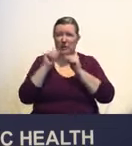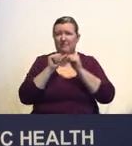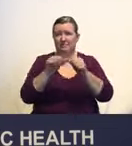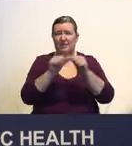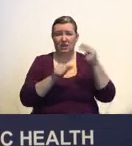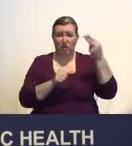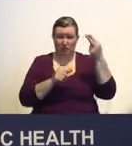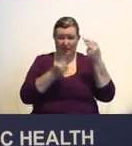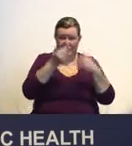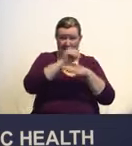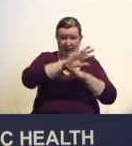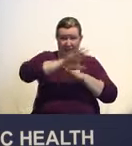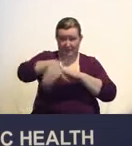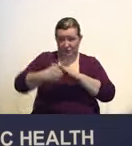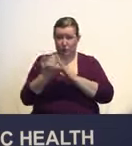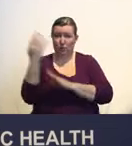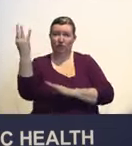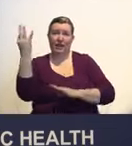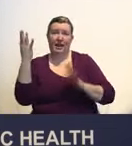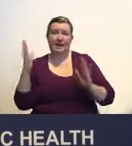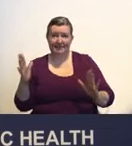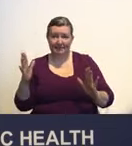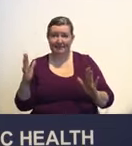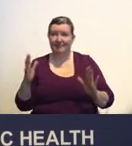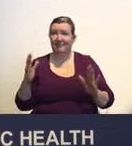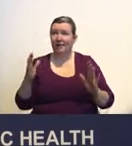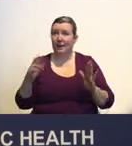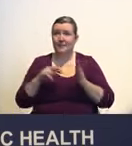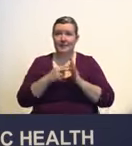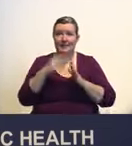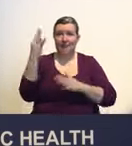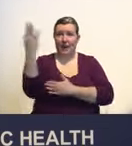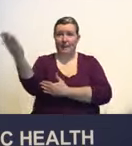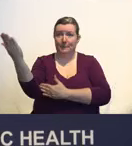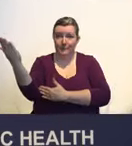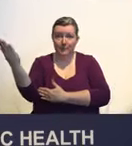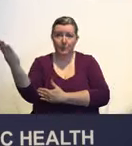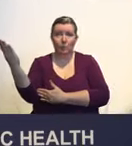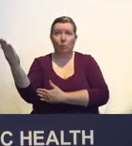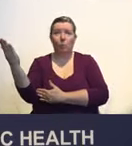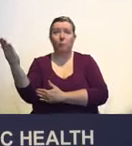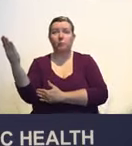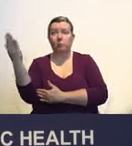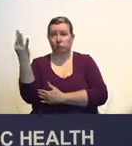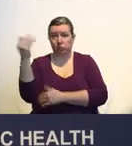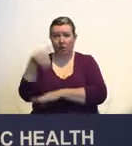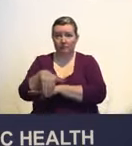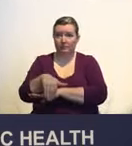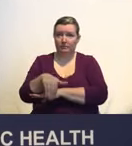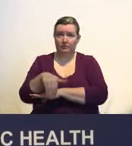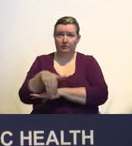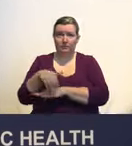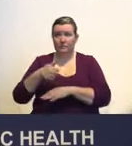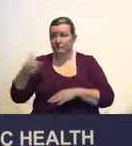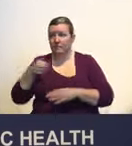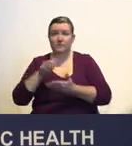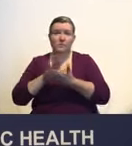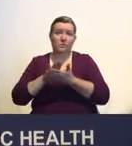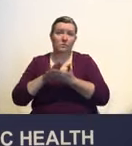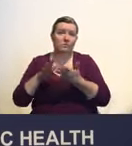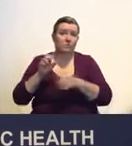evening into Friday evening, so looking at both commutes, Friday morning as well as Friday evening. If it's a more northerly